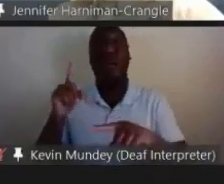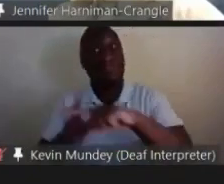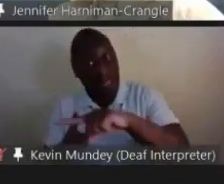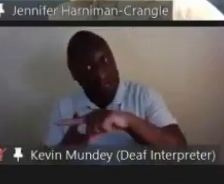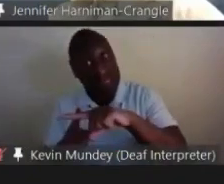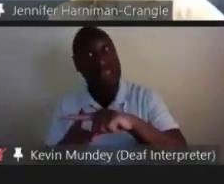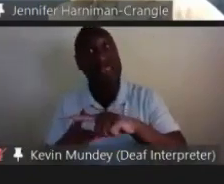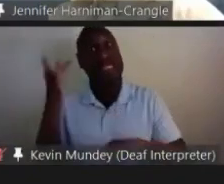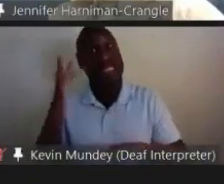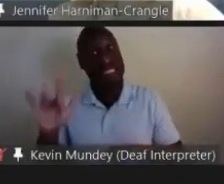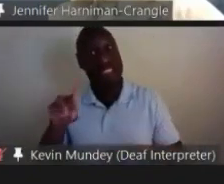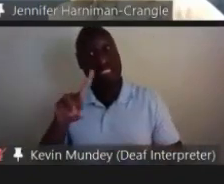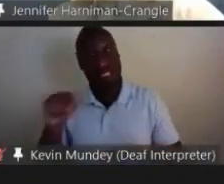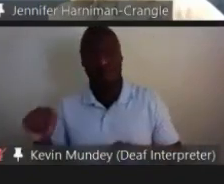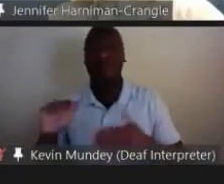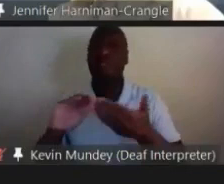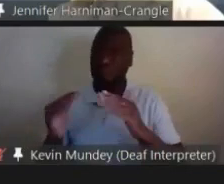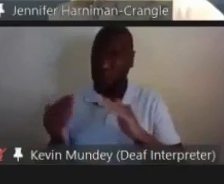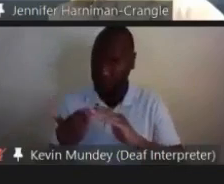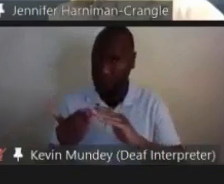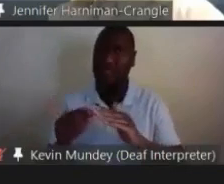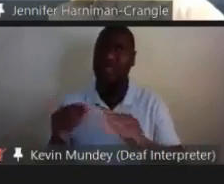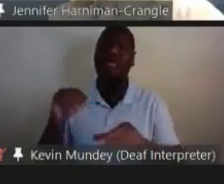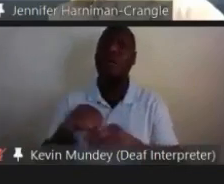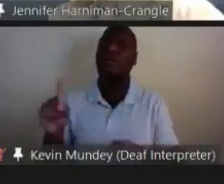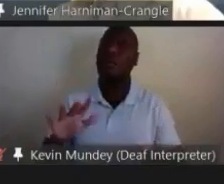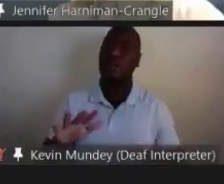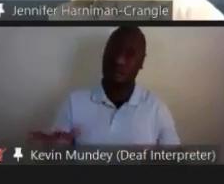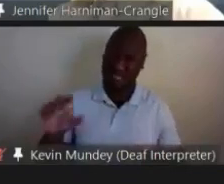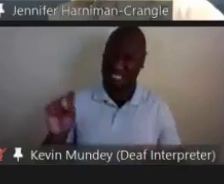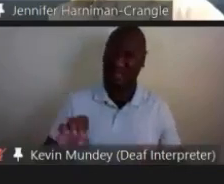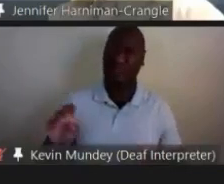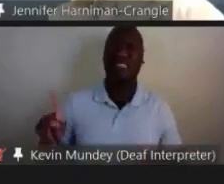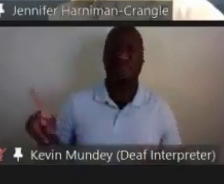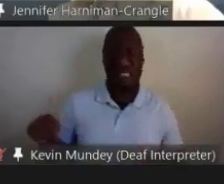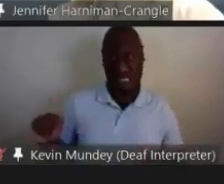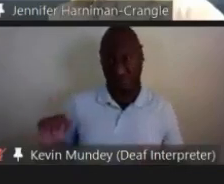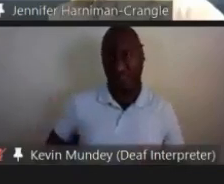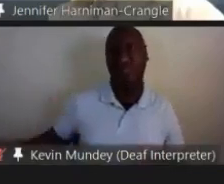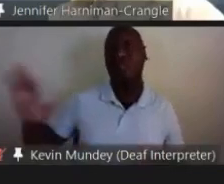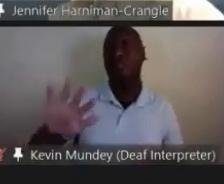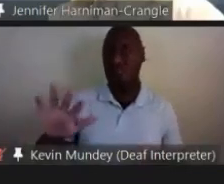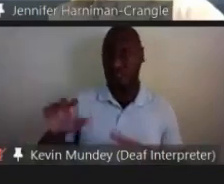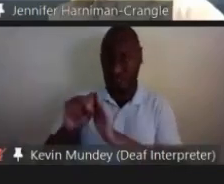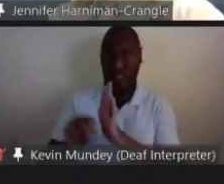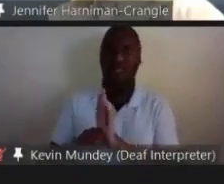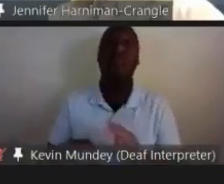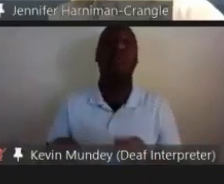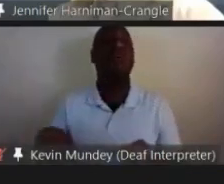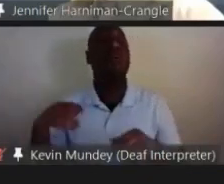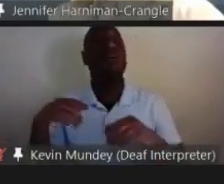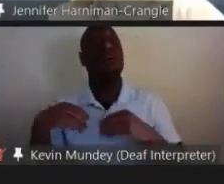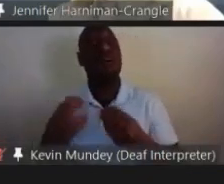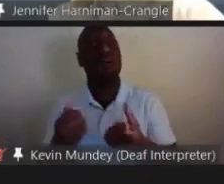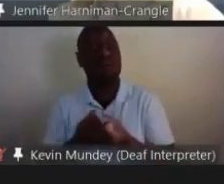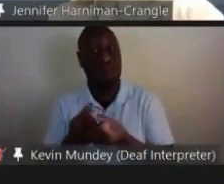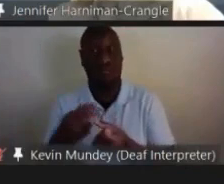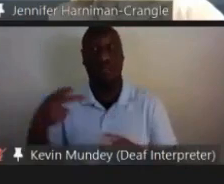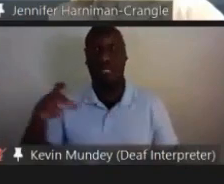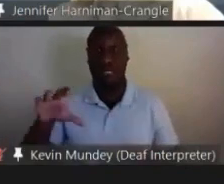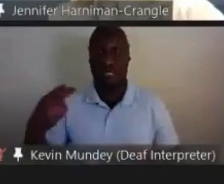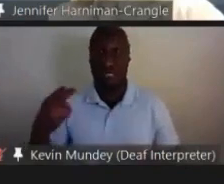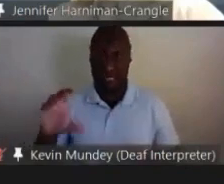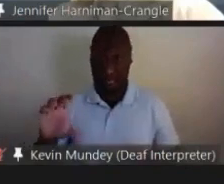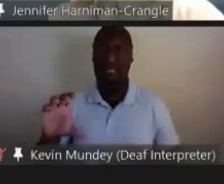disabilities communities in Southeastern Pennsylvania. Services and supports through PCHC include